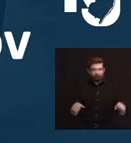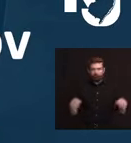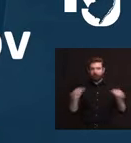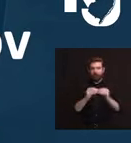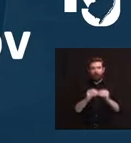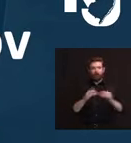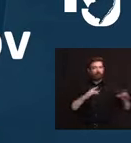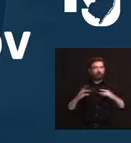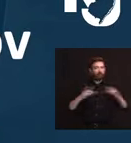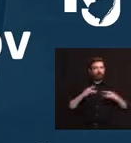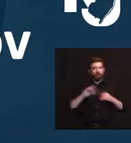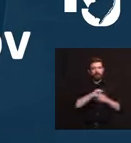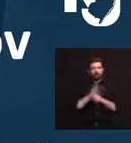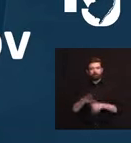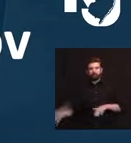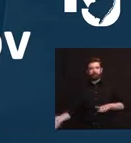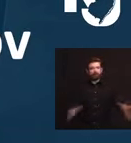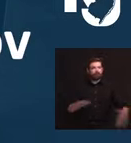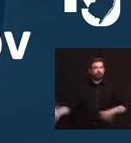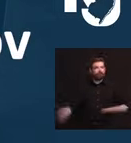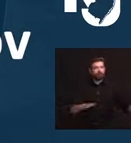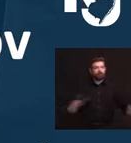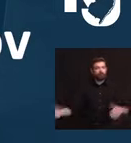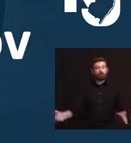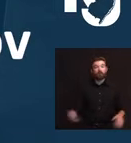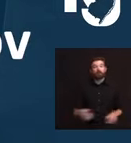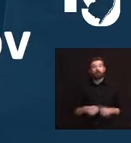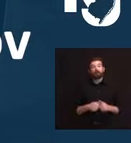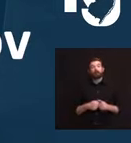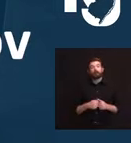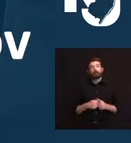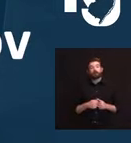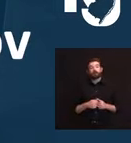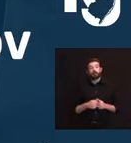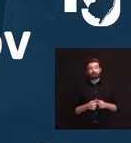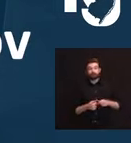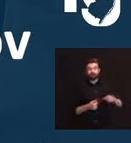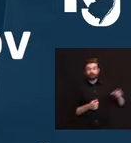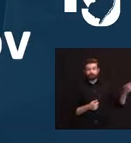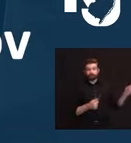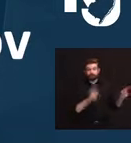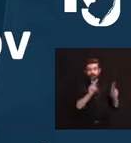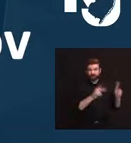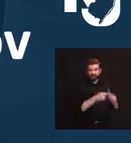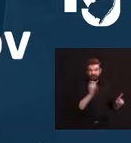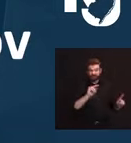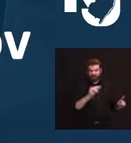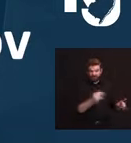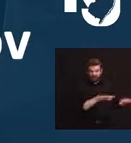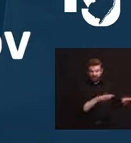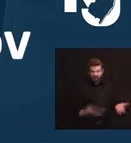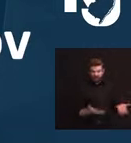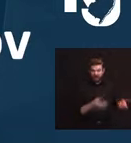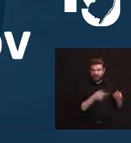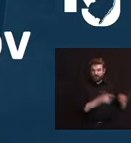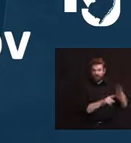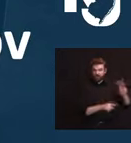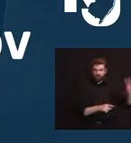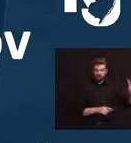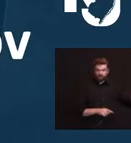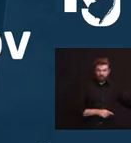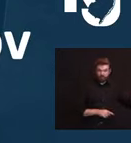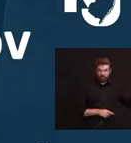II. Should we pass this sad milestone, we will have more on that on Monday. Before I switch gears, a guy